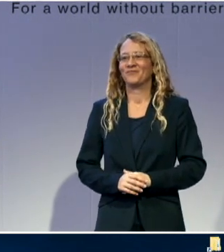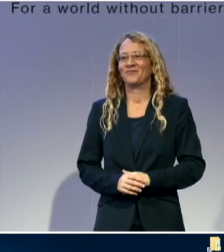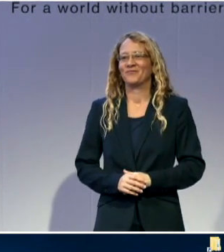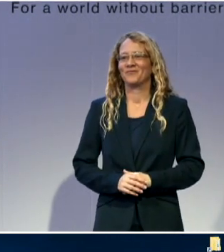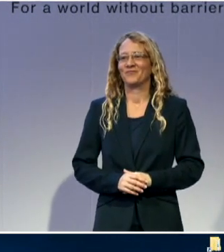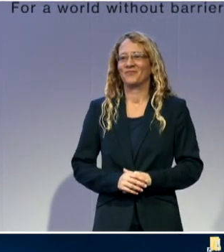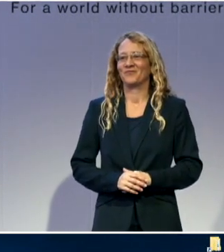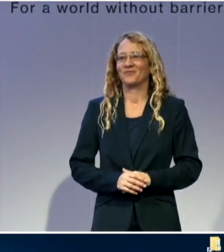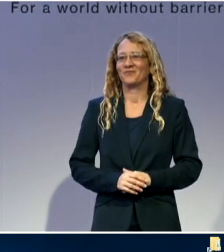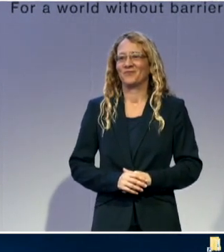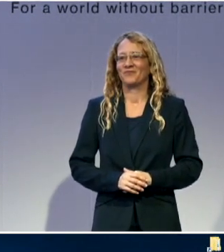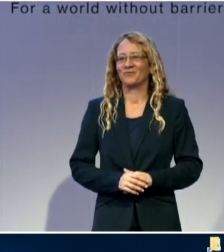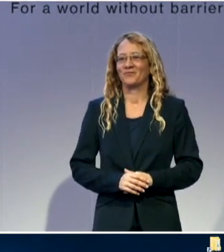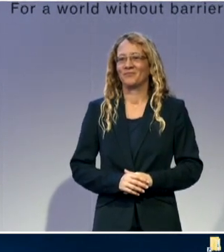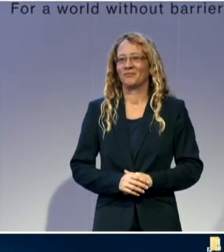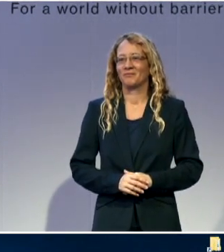Thank you so much.